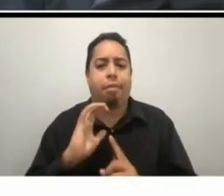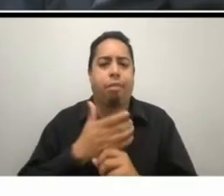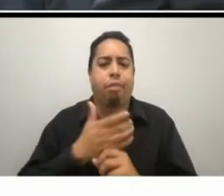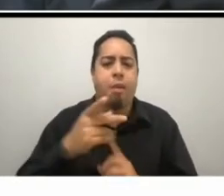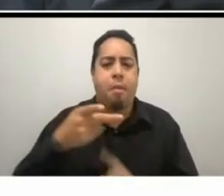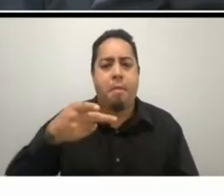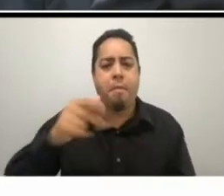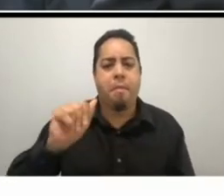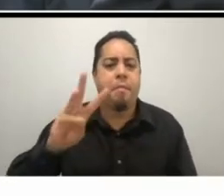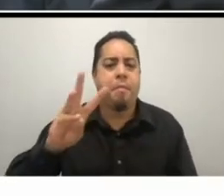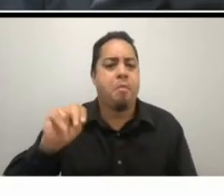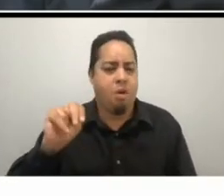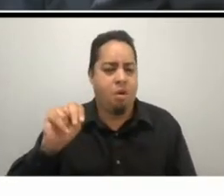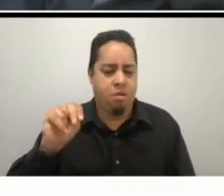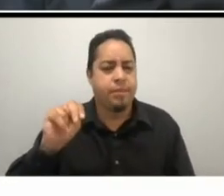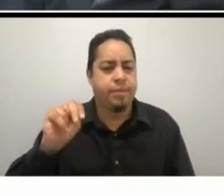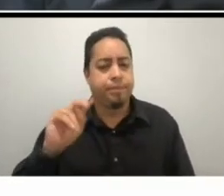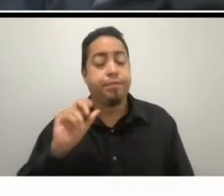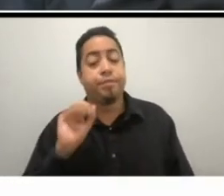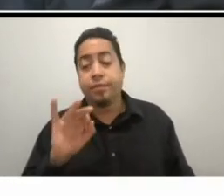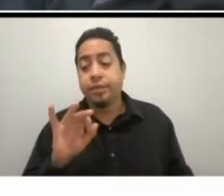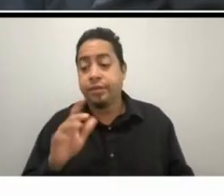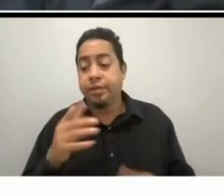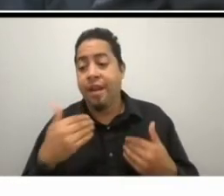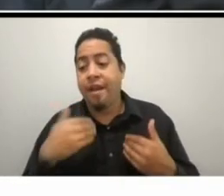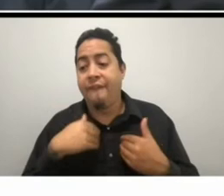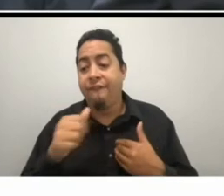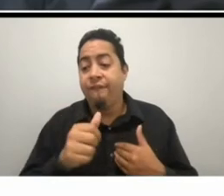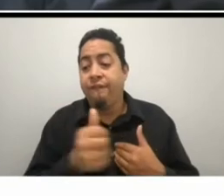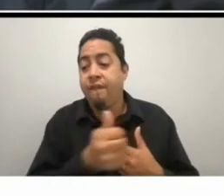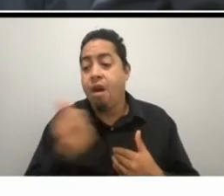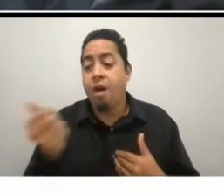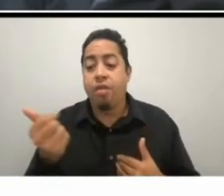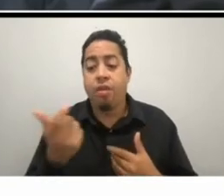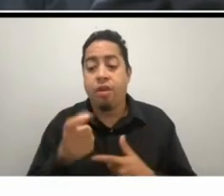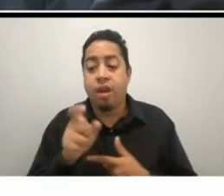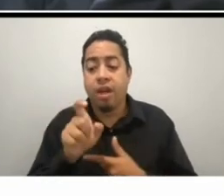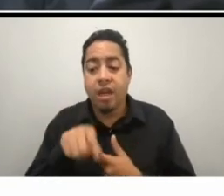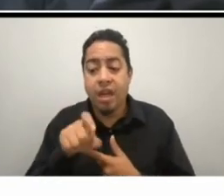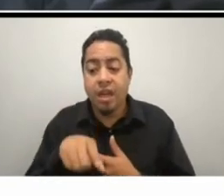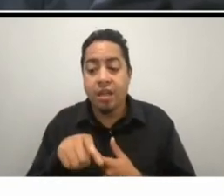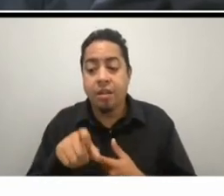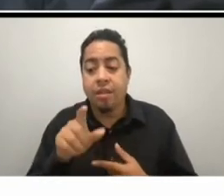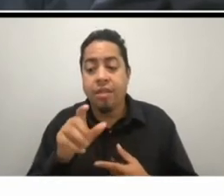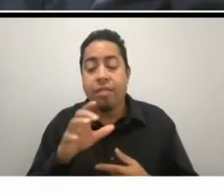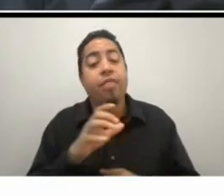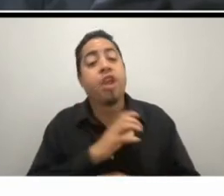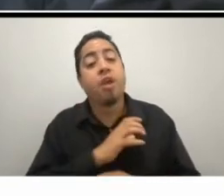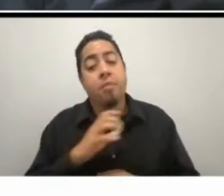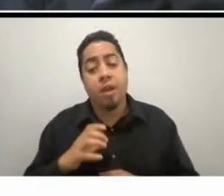If there was some other need that the committee hearing would fulfill.